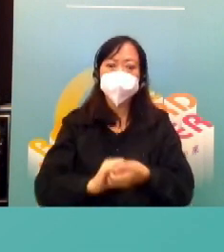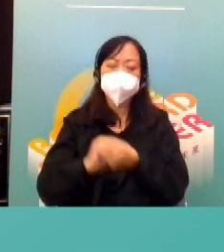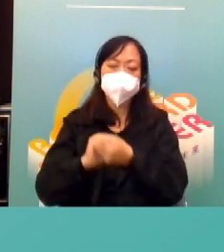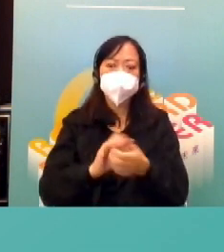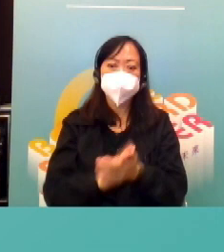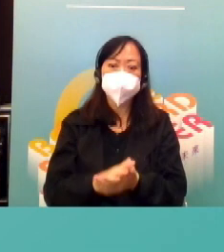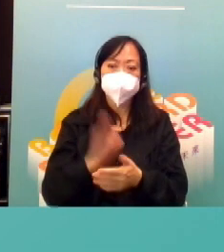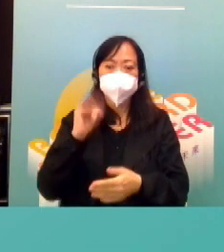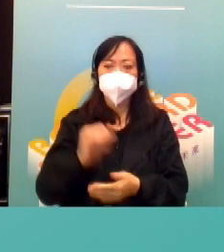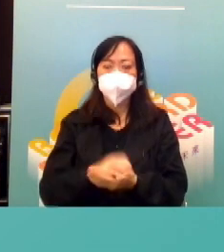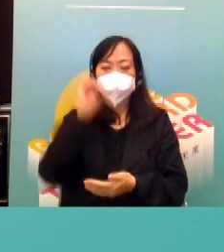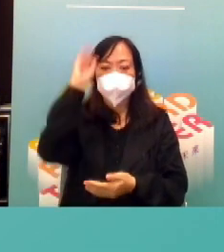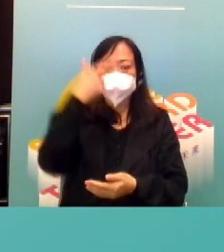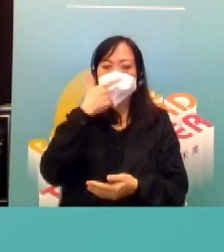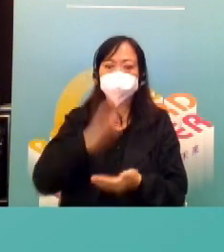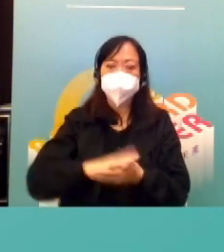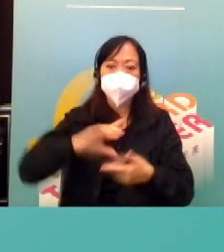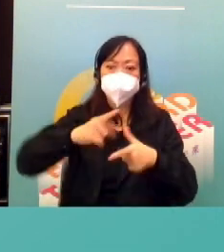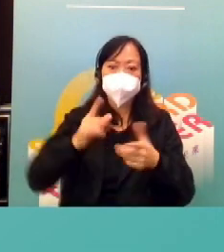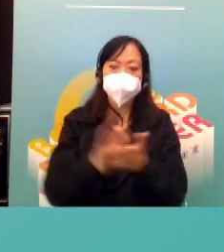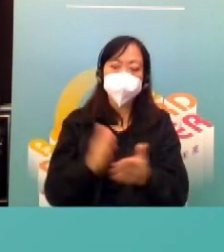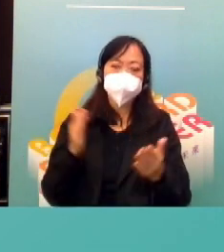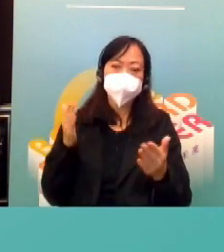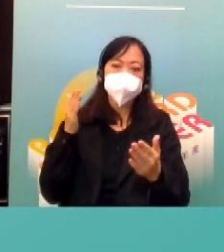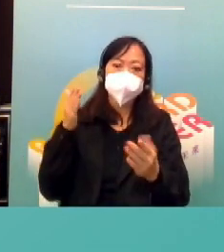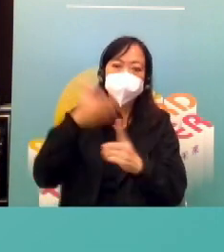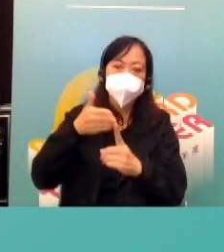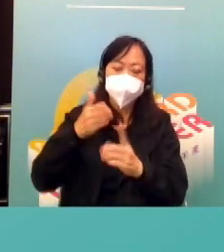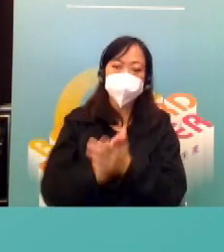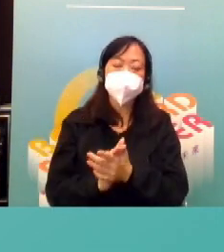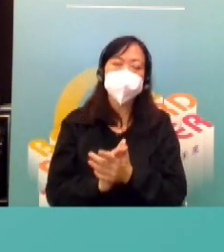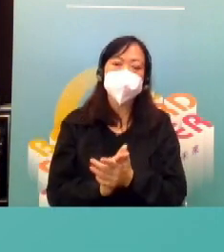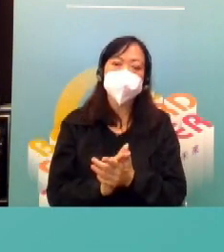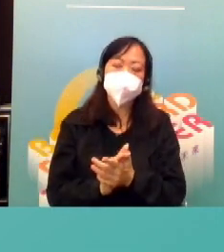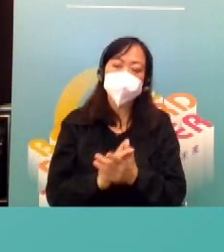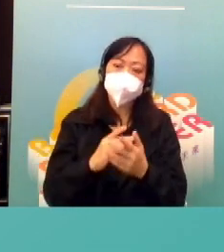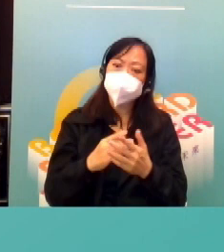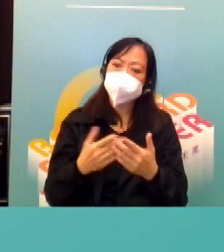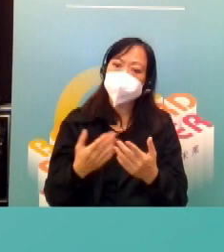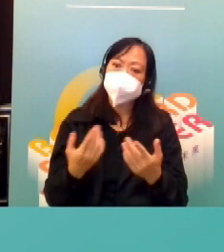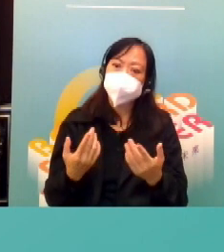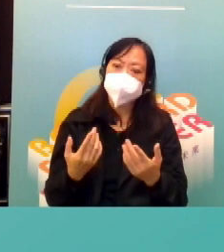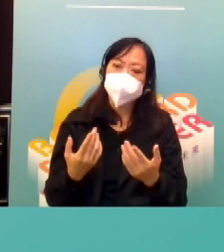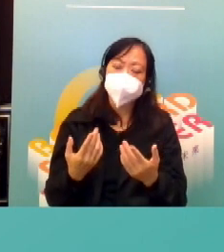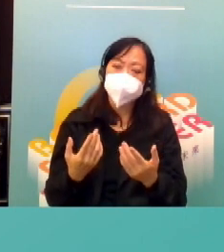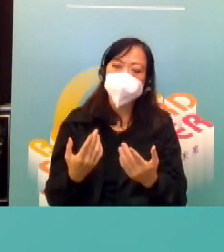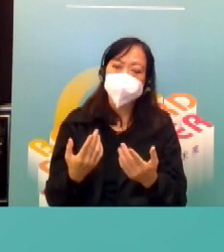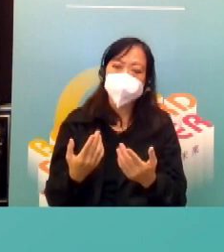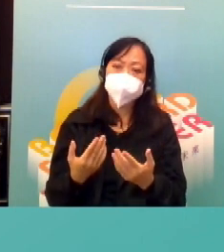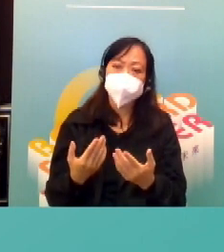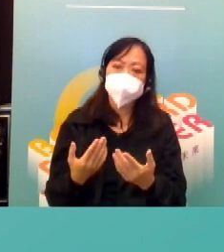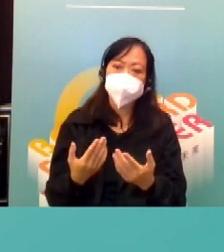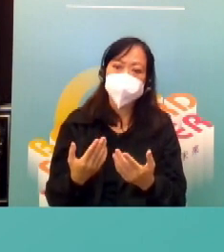outcomes. And importantly, the donor or the agency only pays if the desired outcomes are achieved. So if done well, we think